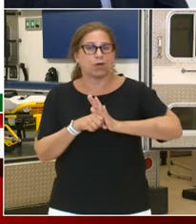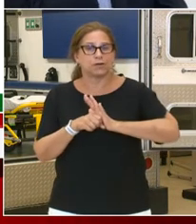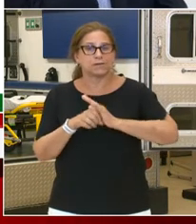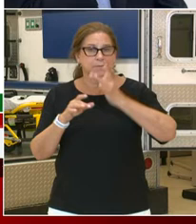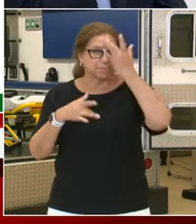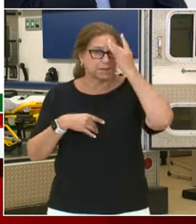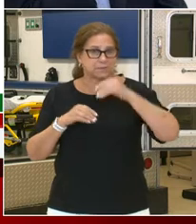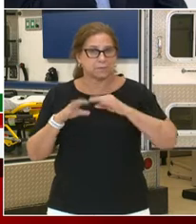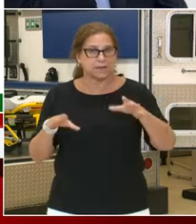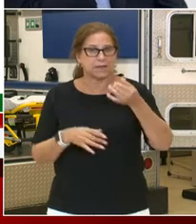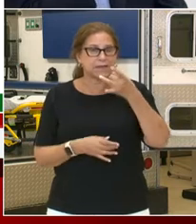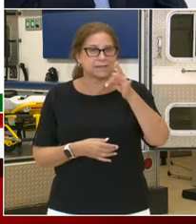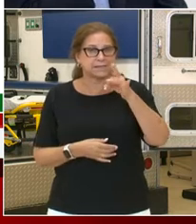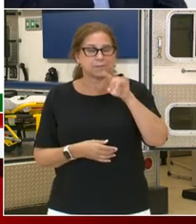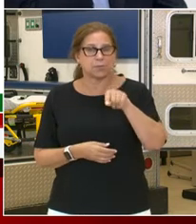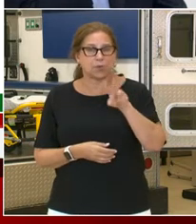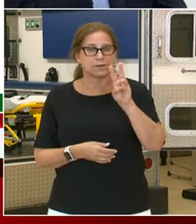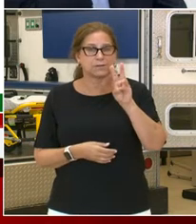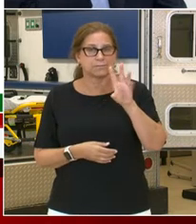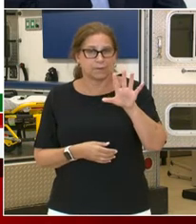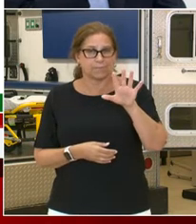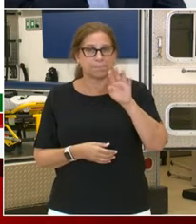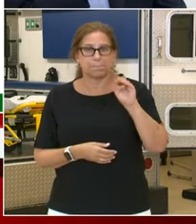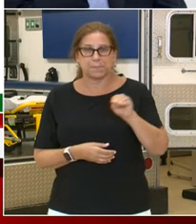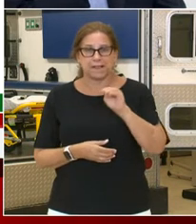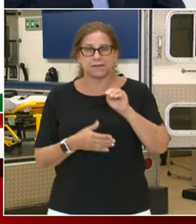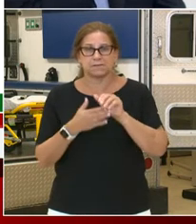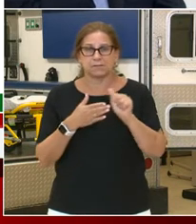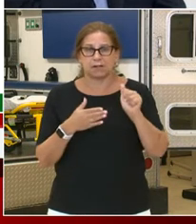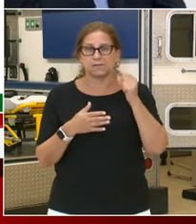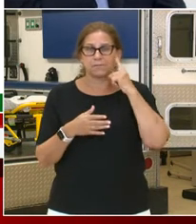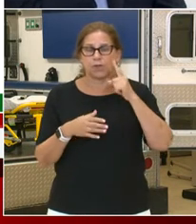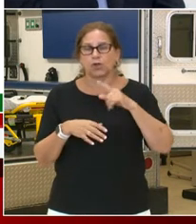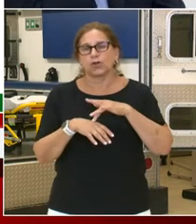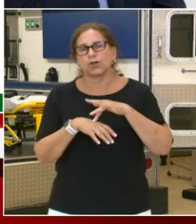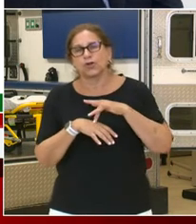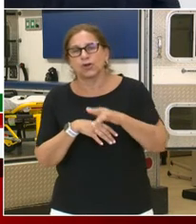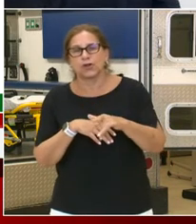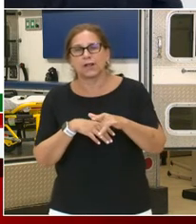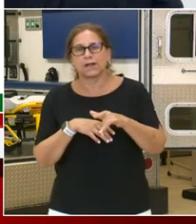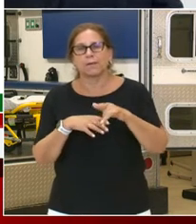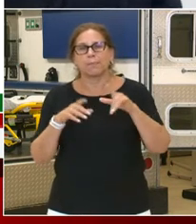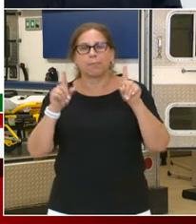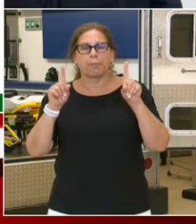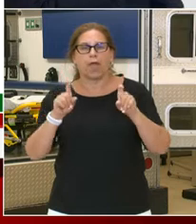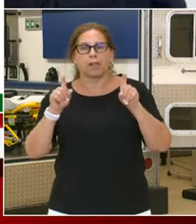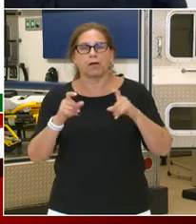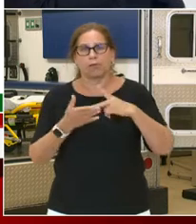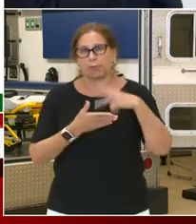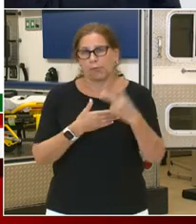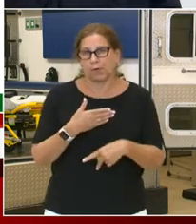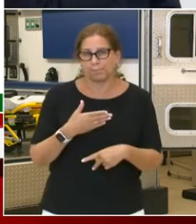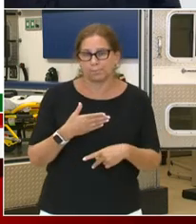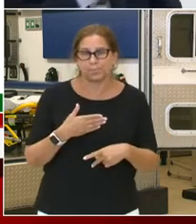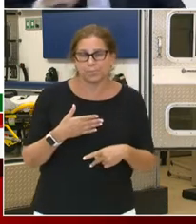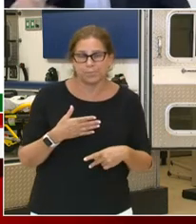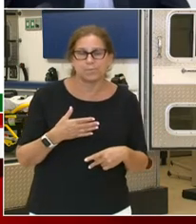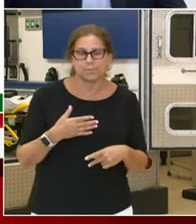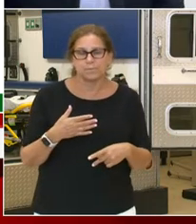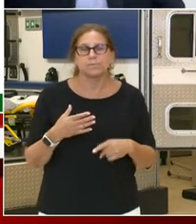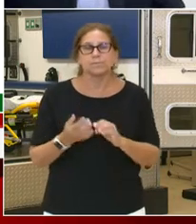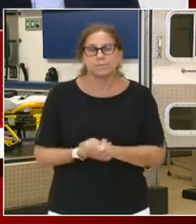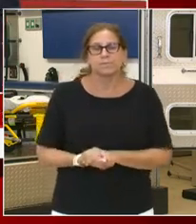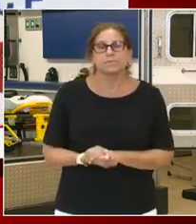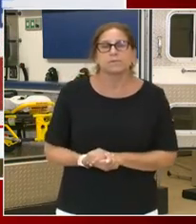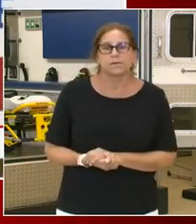pilot to ensure that we are paying our early child care workforce what they need in order to sustain themselves and their families.